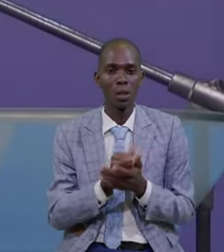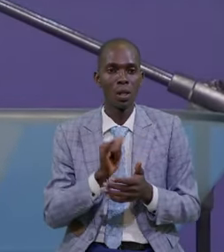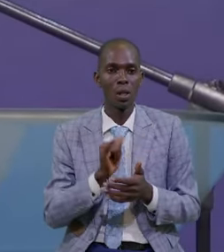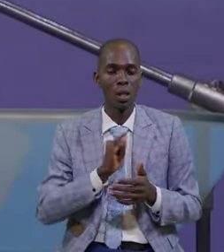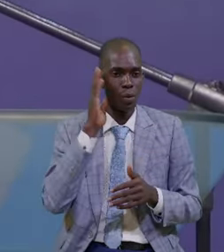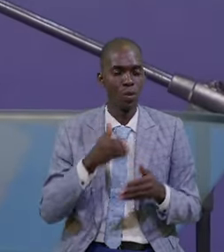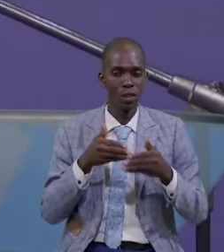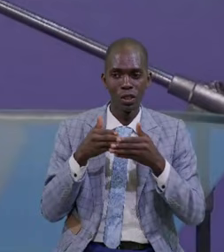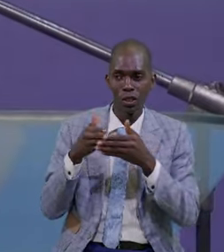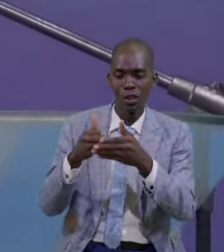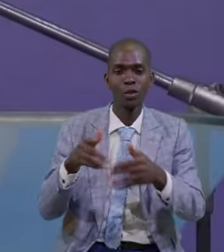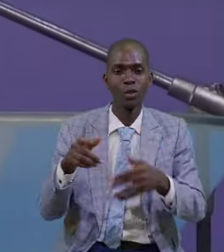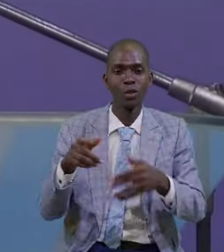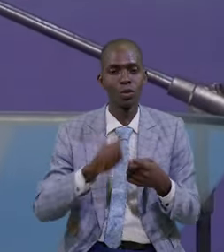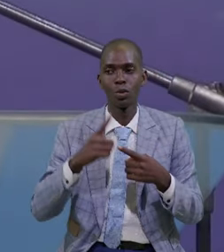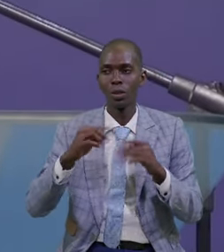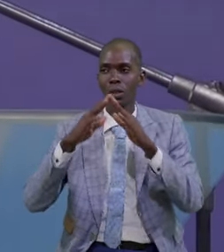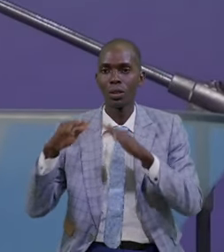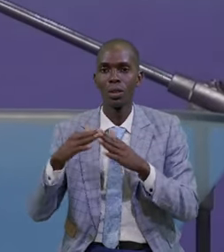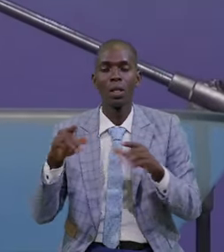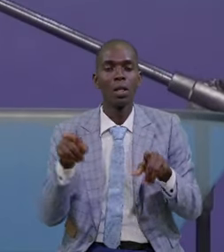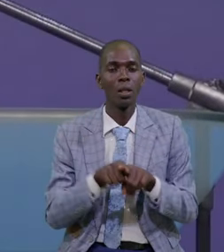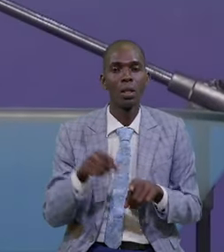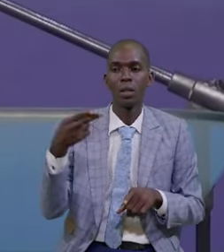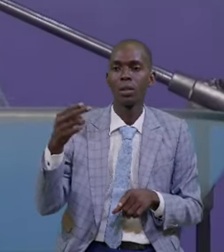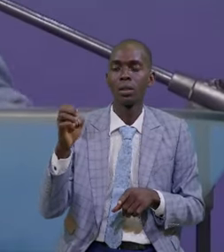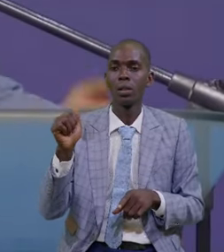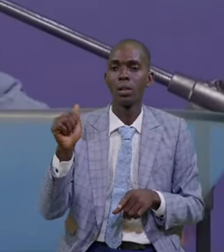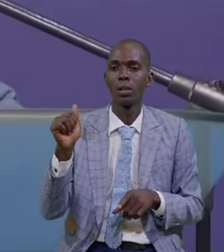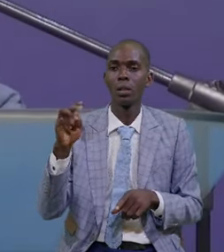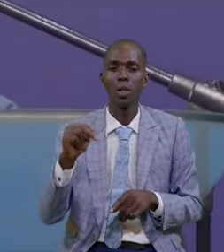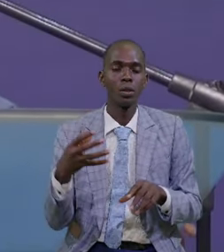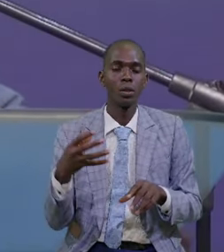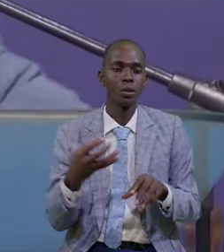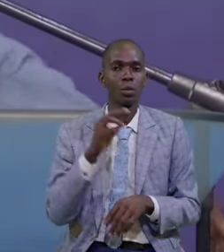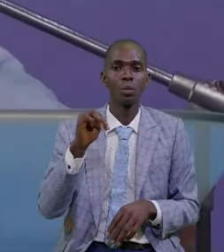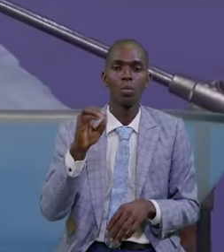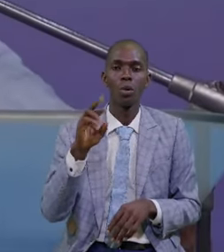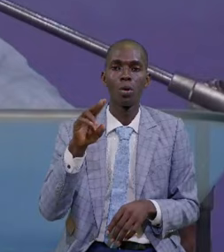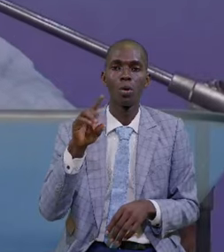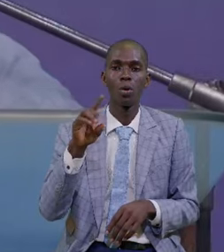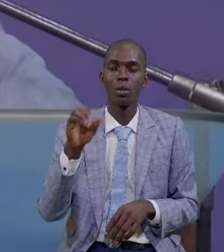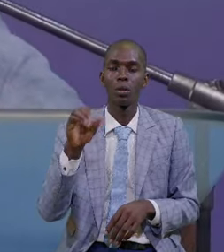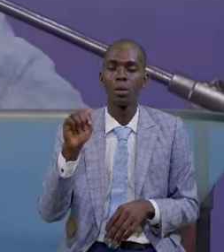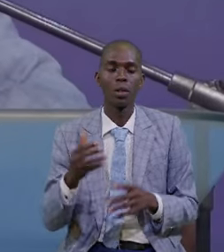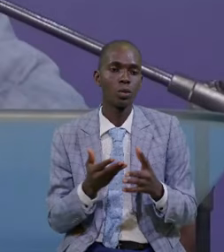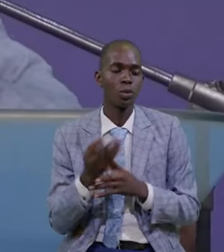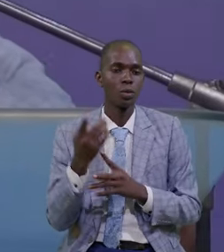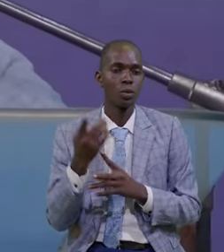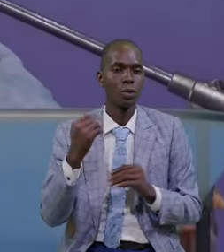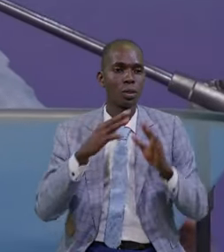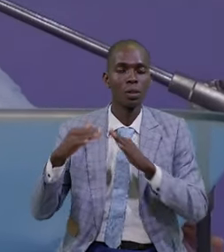Haman took Mordecai through the city. And yet, you know the heart of Haman, while he was doing